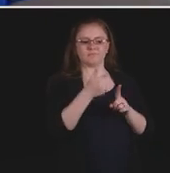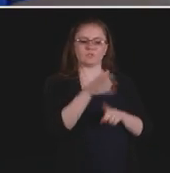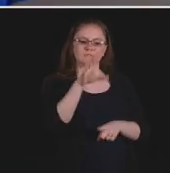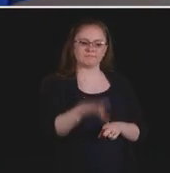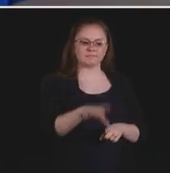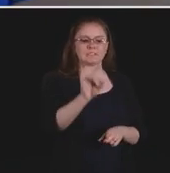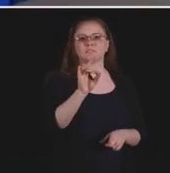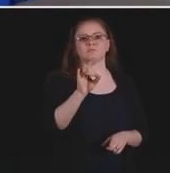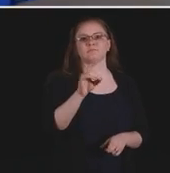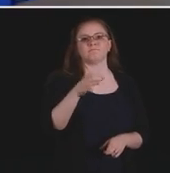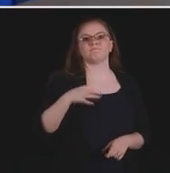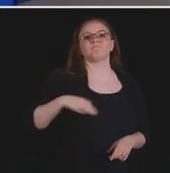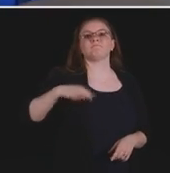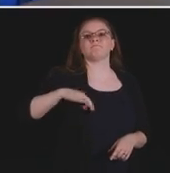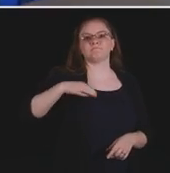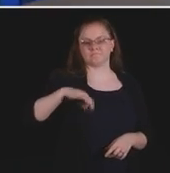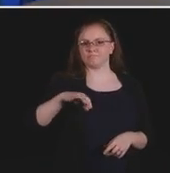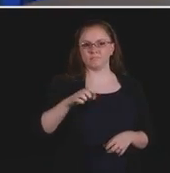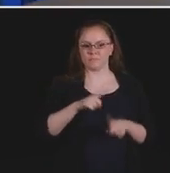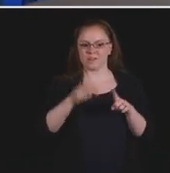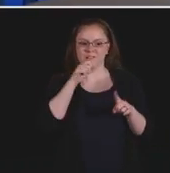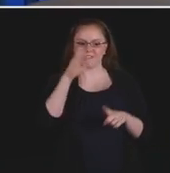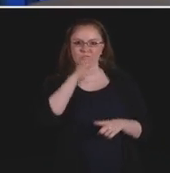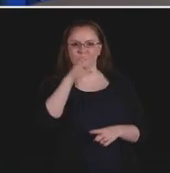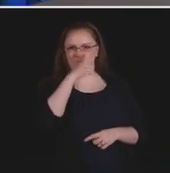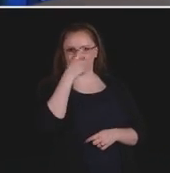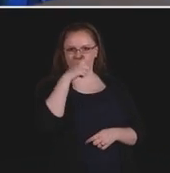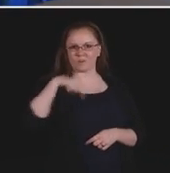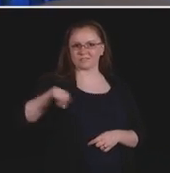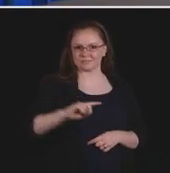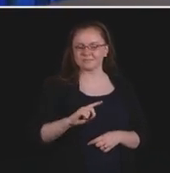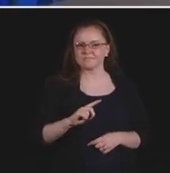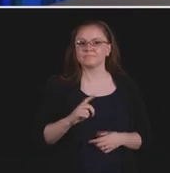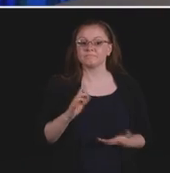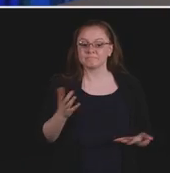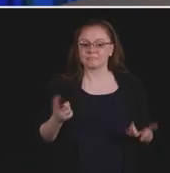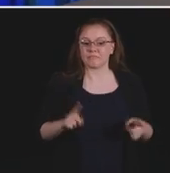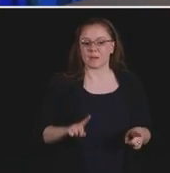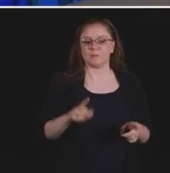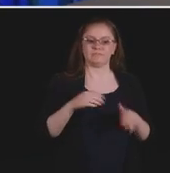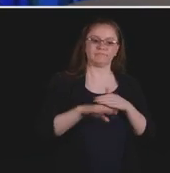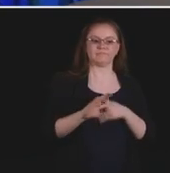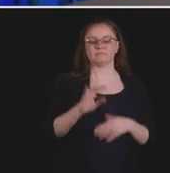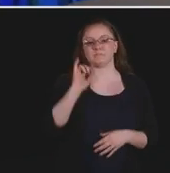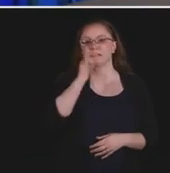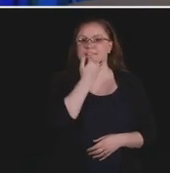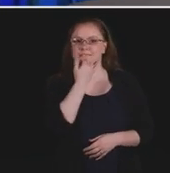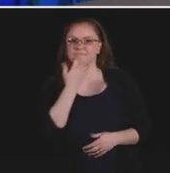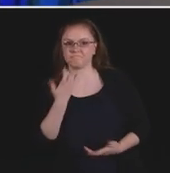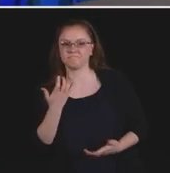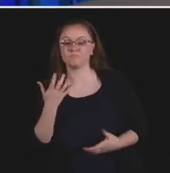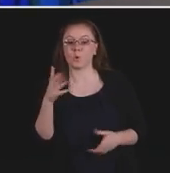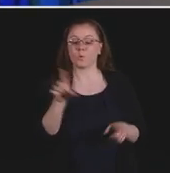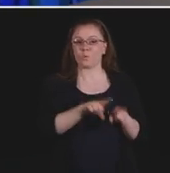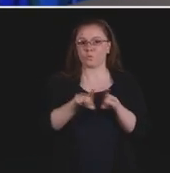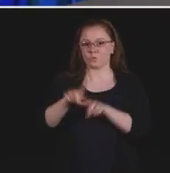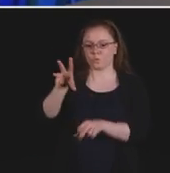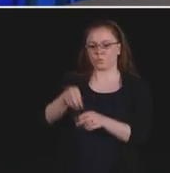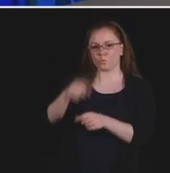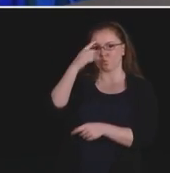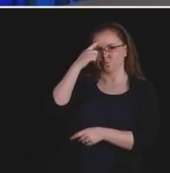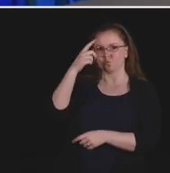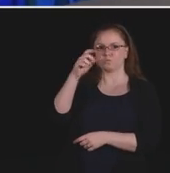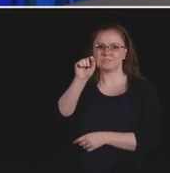things which they are not looking for by accident and also by sagacity